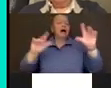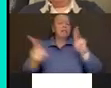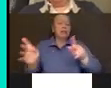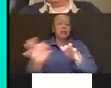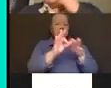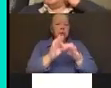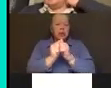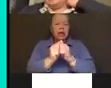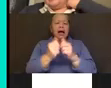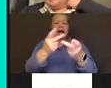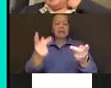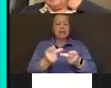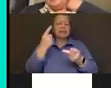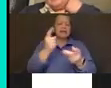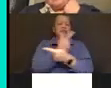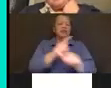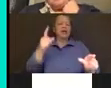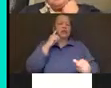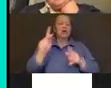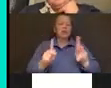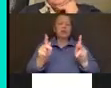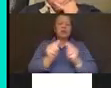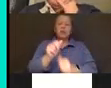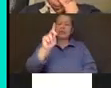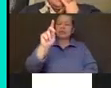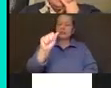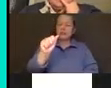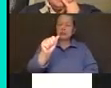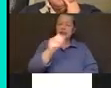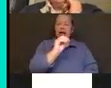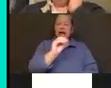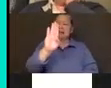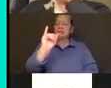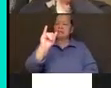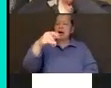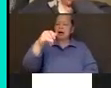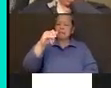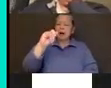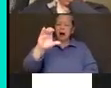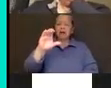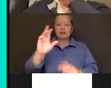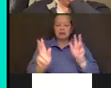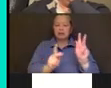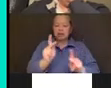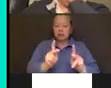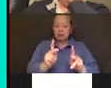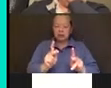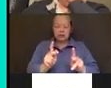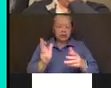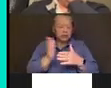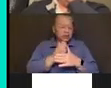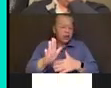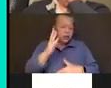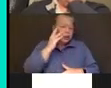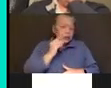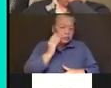disabilities and BIPOC folks? So just like some free thinking, some thoughts you've had, some experiences. So how